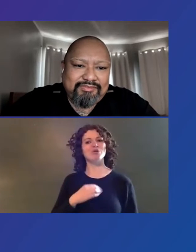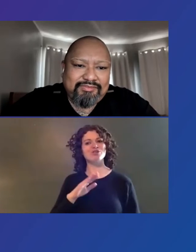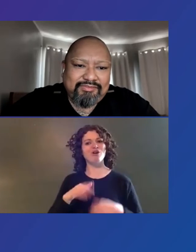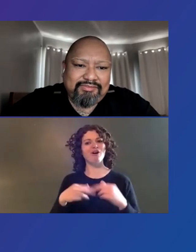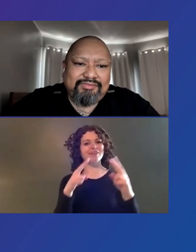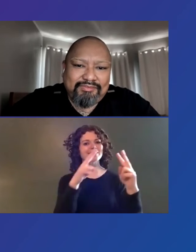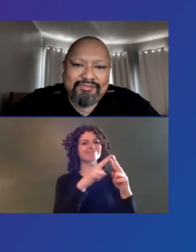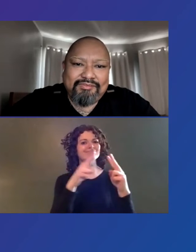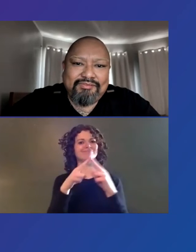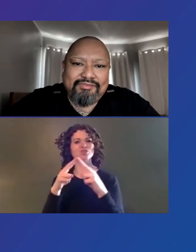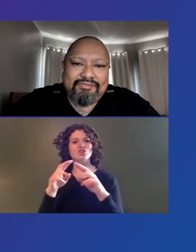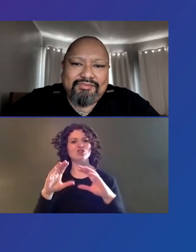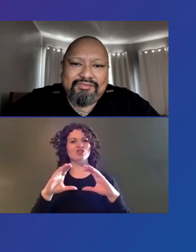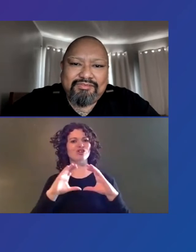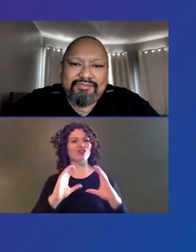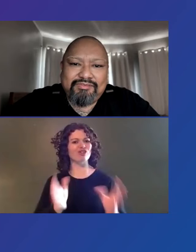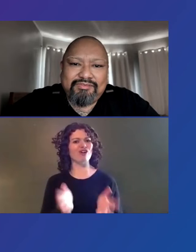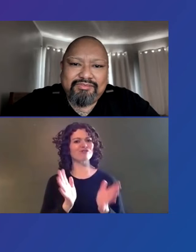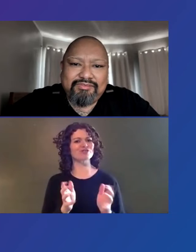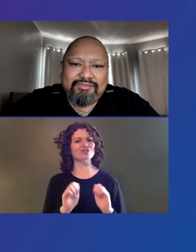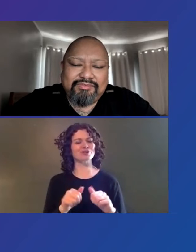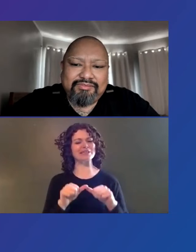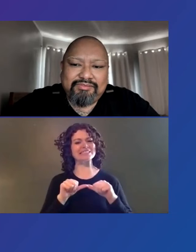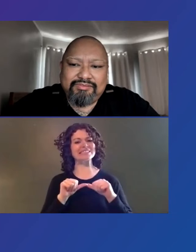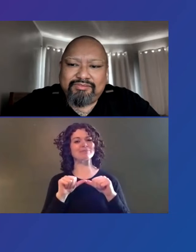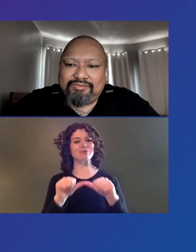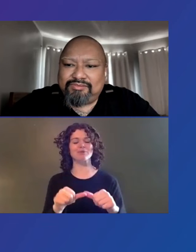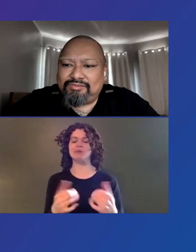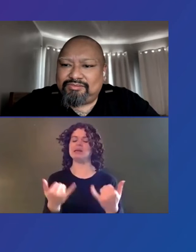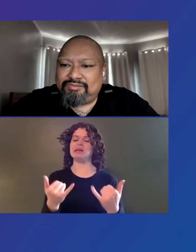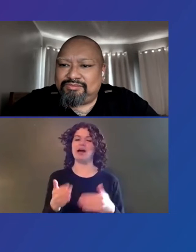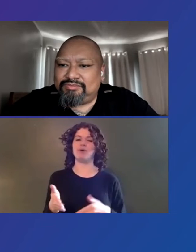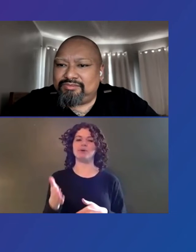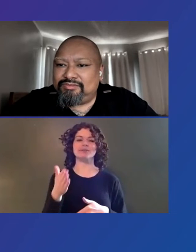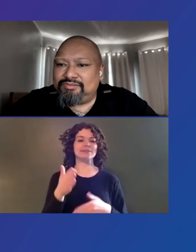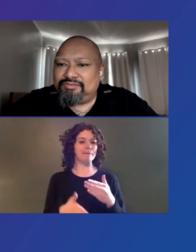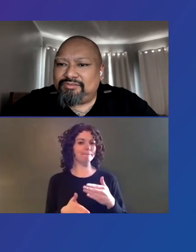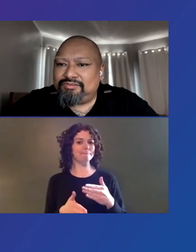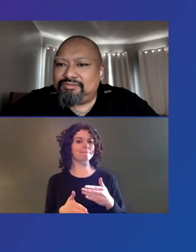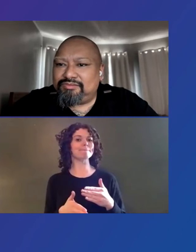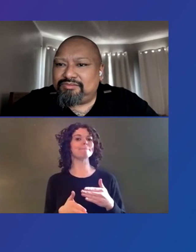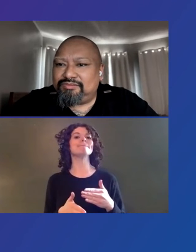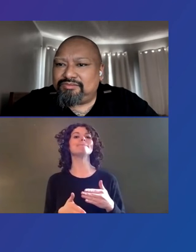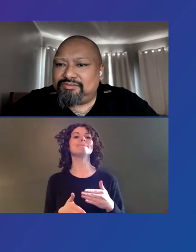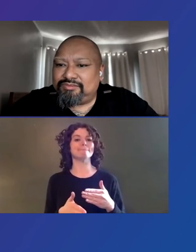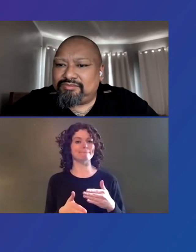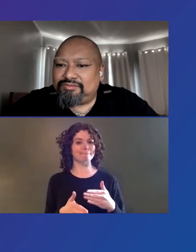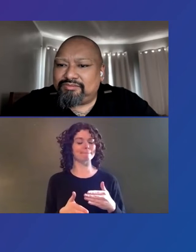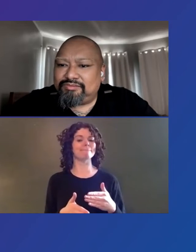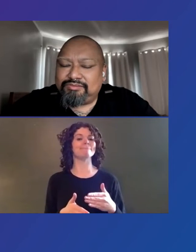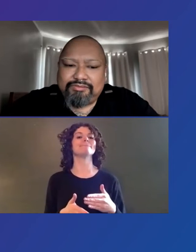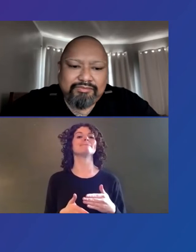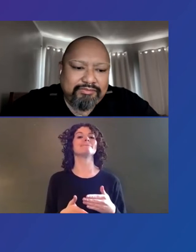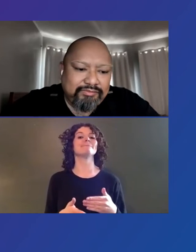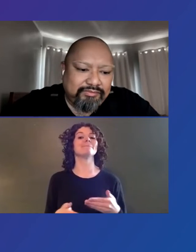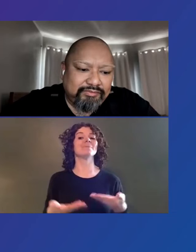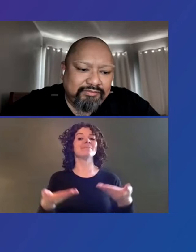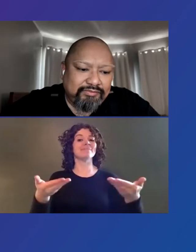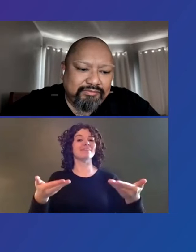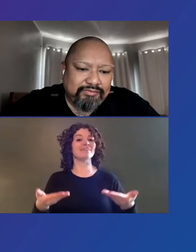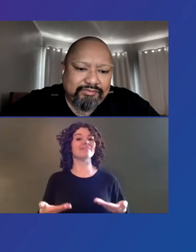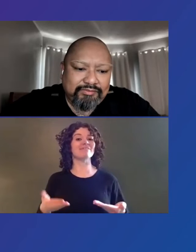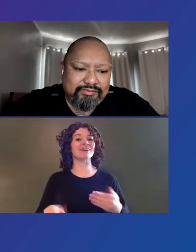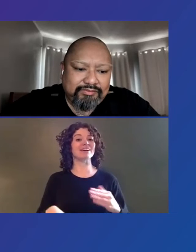going. But I will stop us here, and I will ask that our next group,